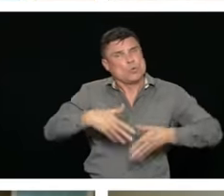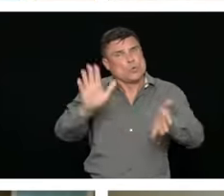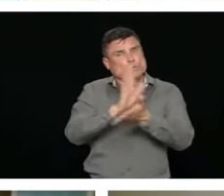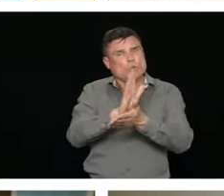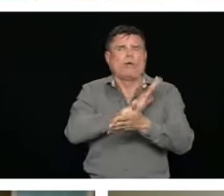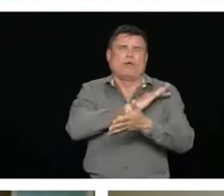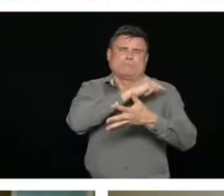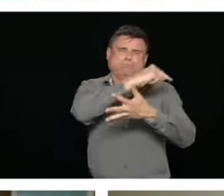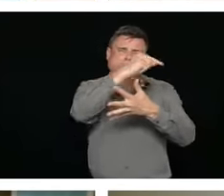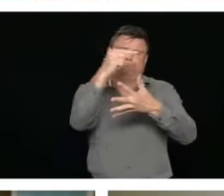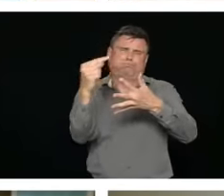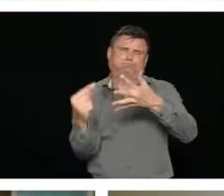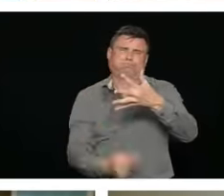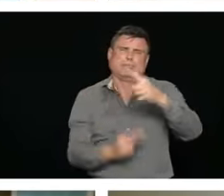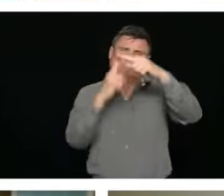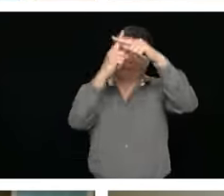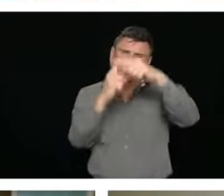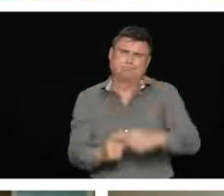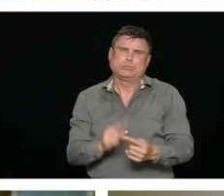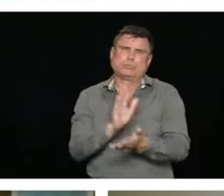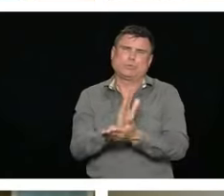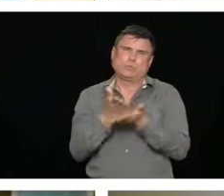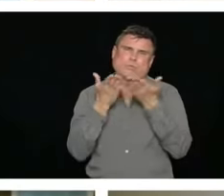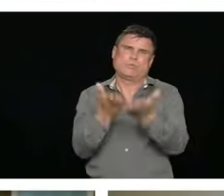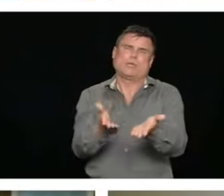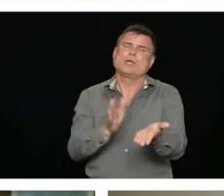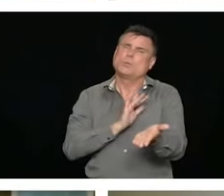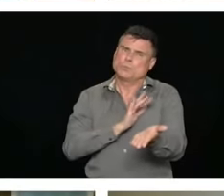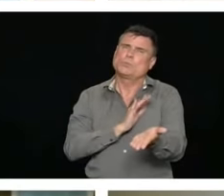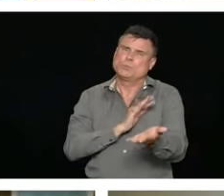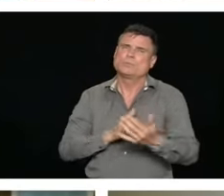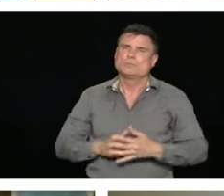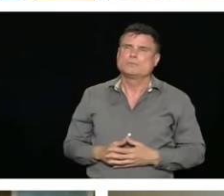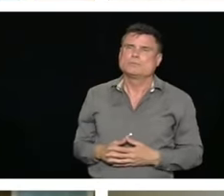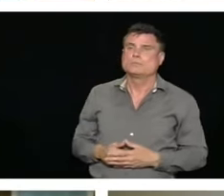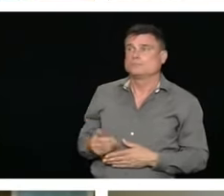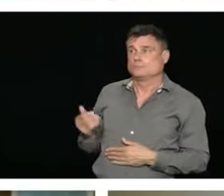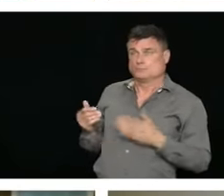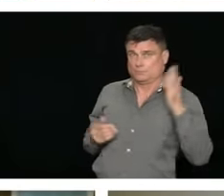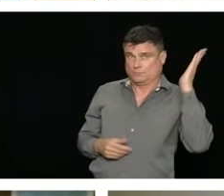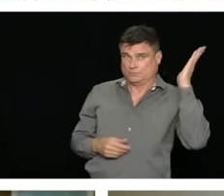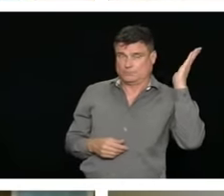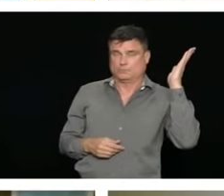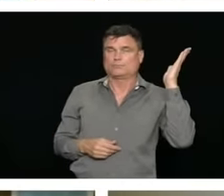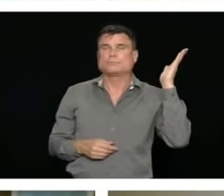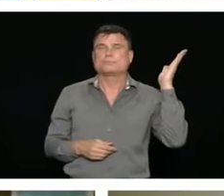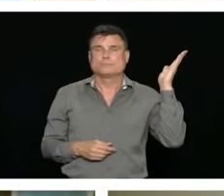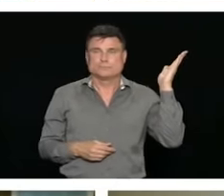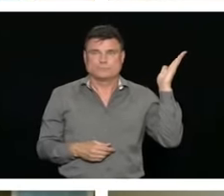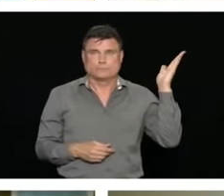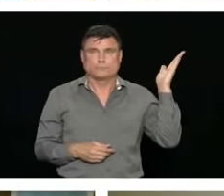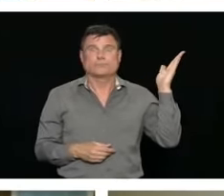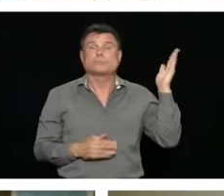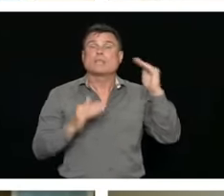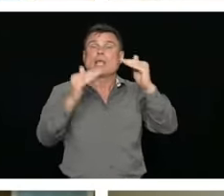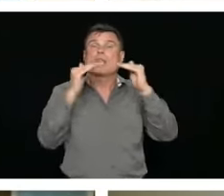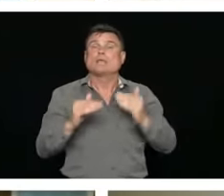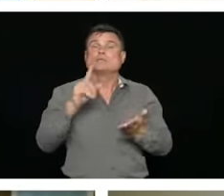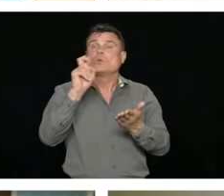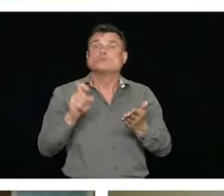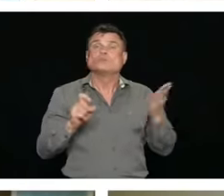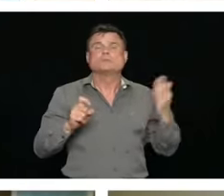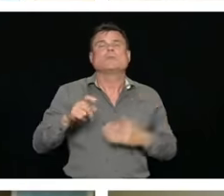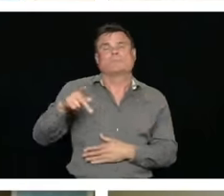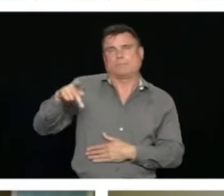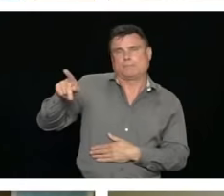We're gonna go to the last two questions. So we got a question here. Michelle from Penticton says, what measures will be in place for teachers